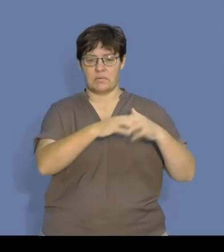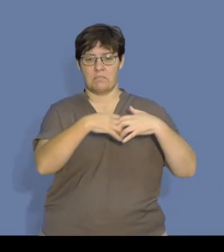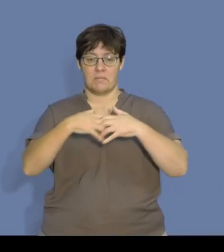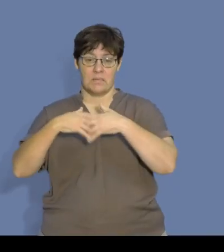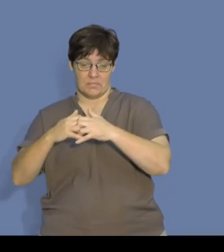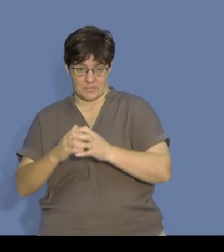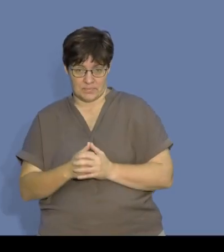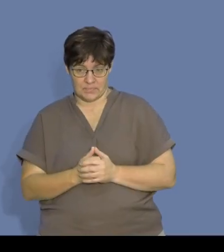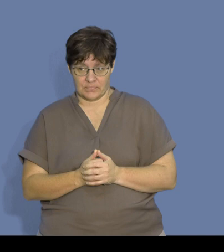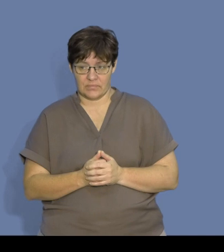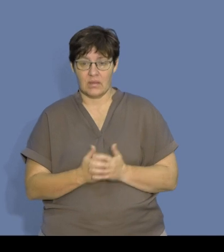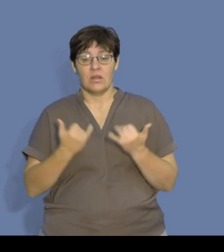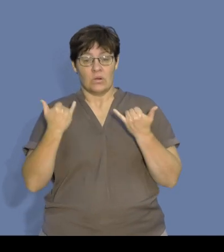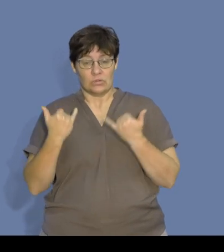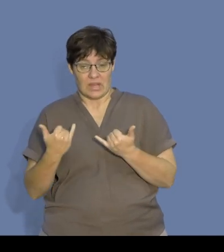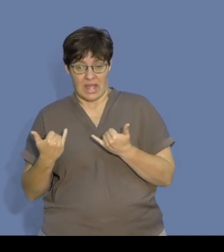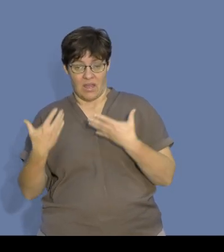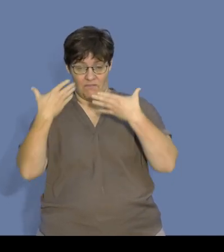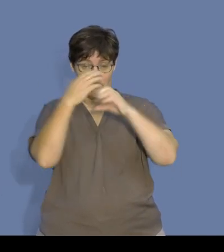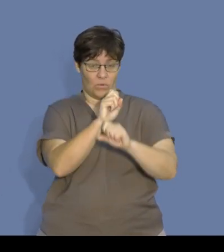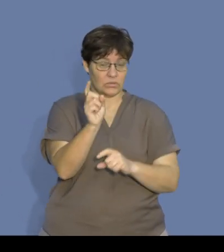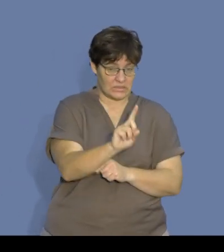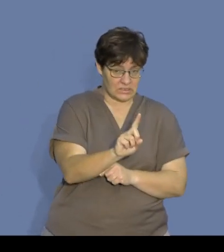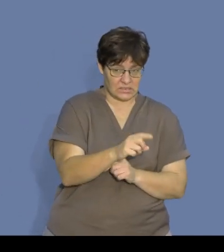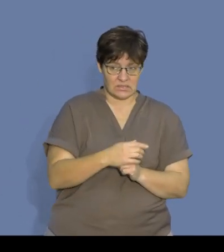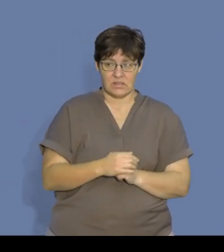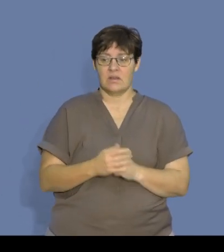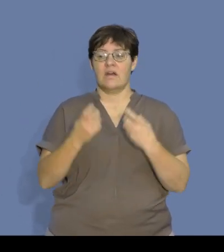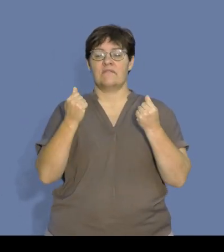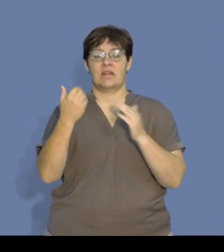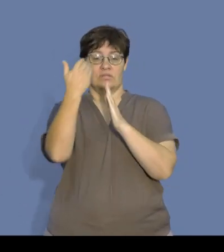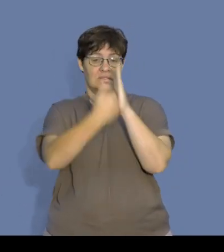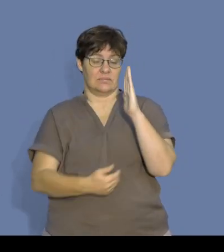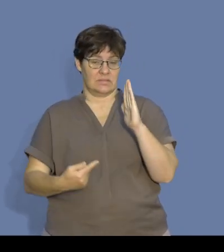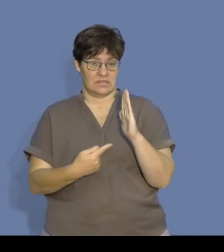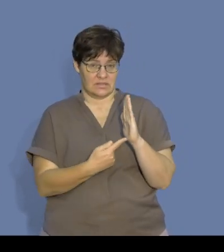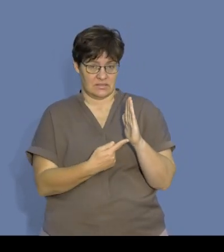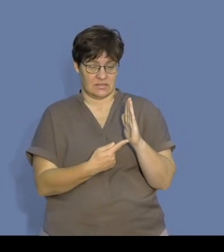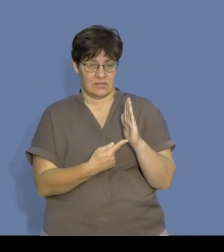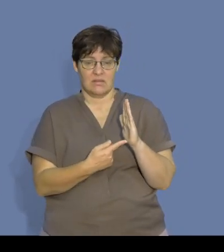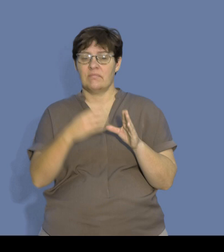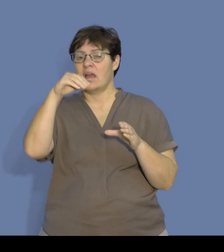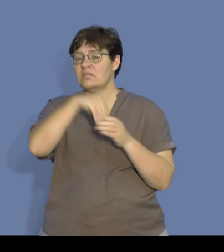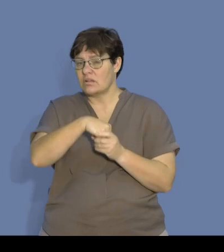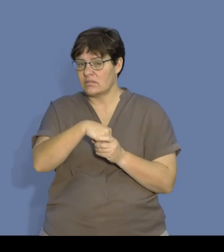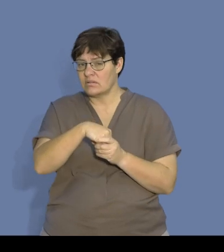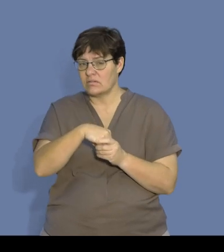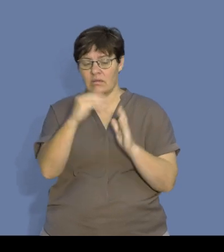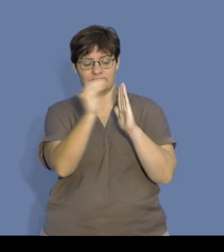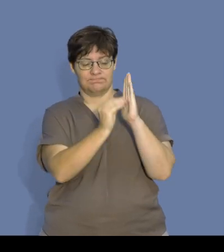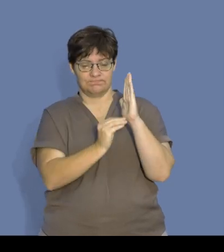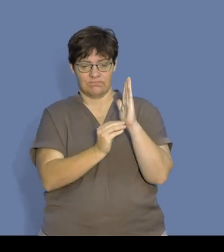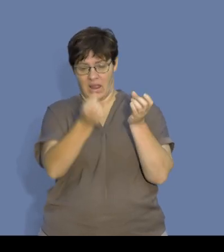in today's lesson, our key focus will be on financial statements, including notes